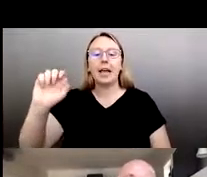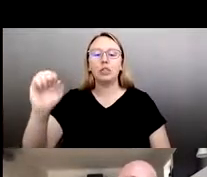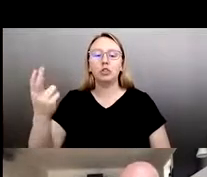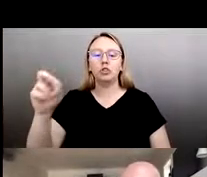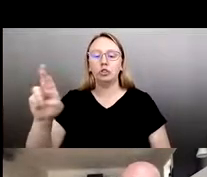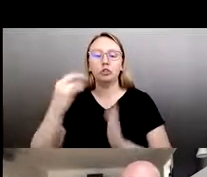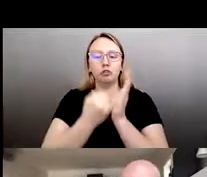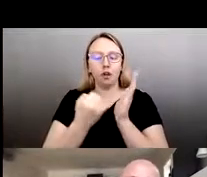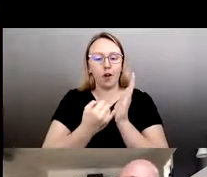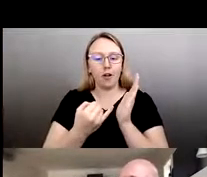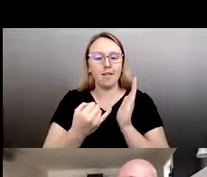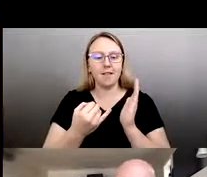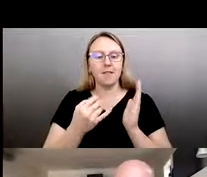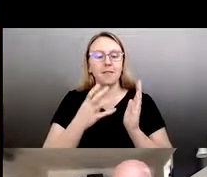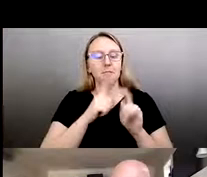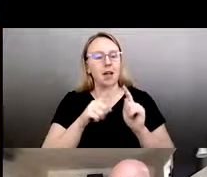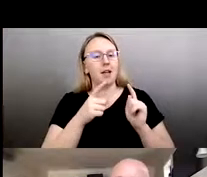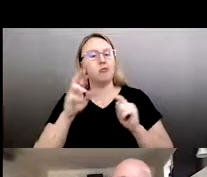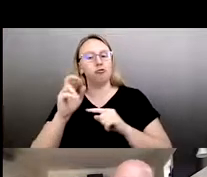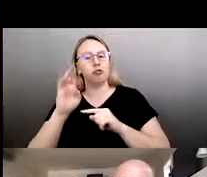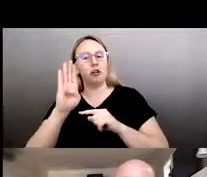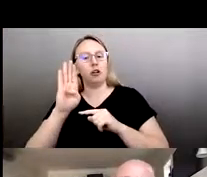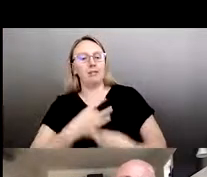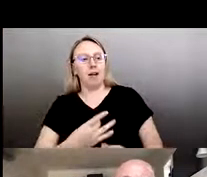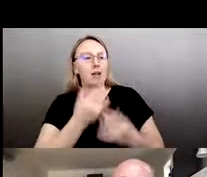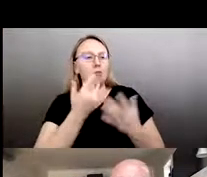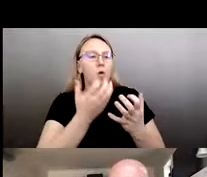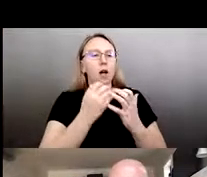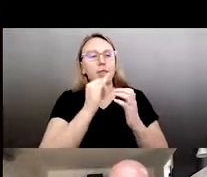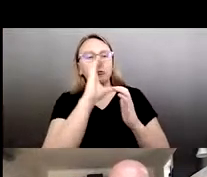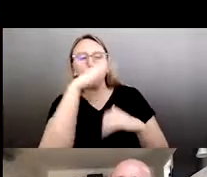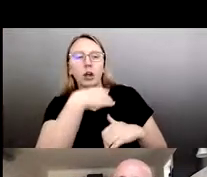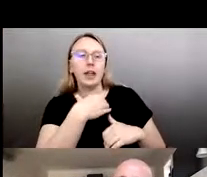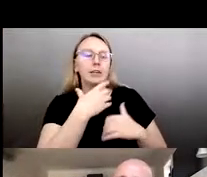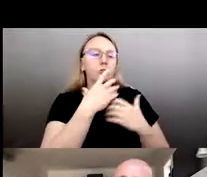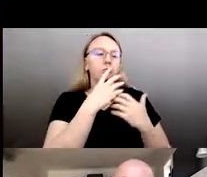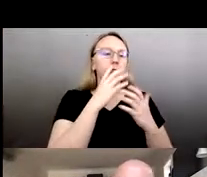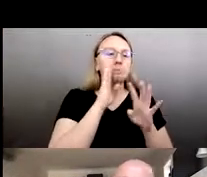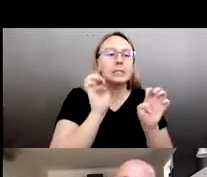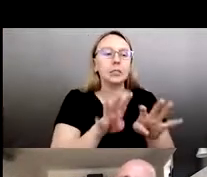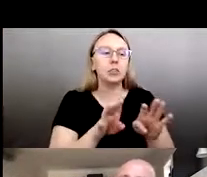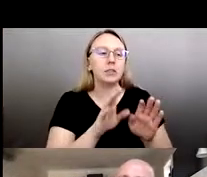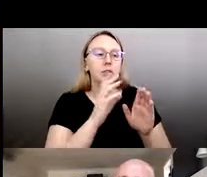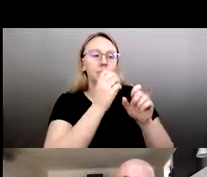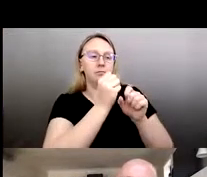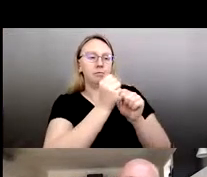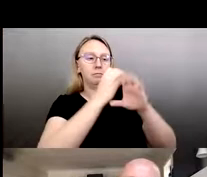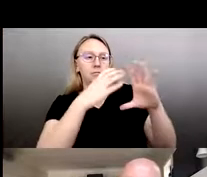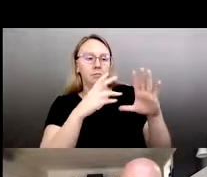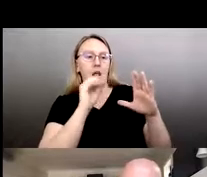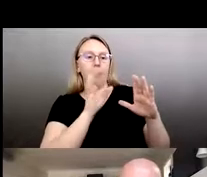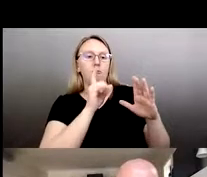wanted paintings to become a space to create strange, mysterious depictions of reality that didn't conform to the actual